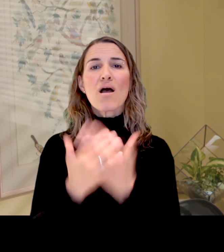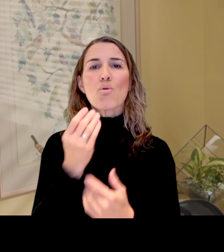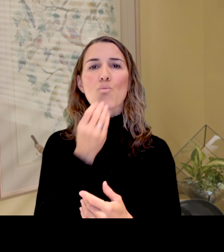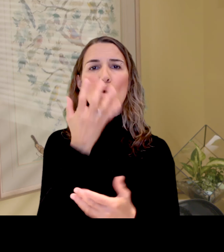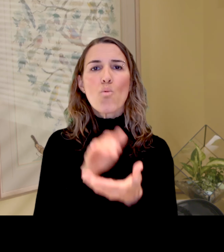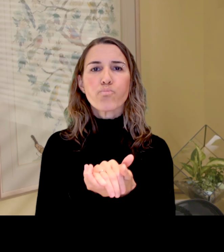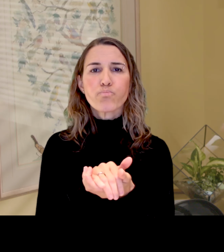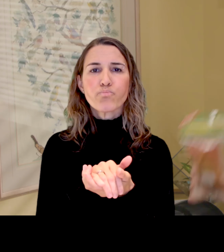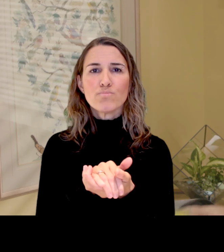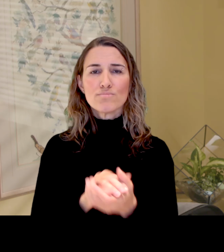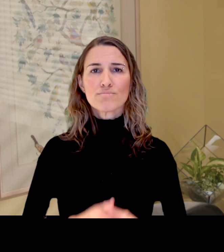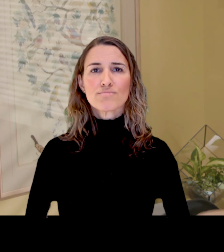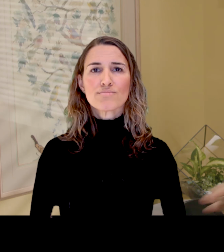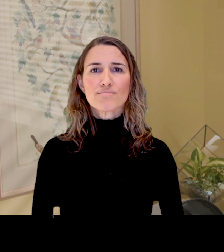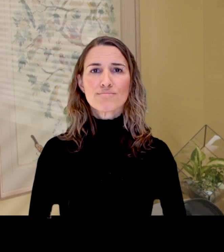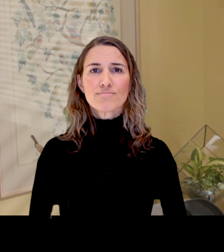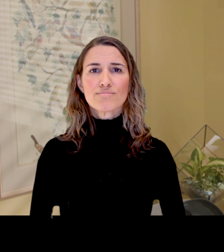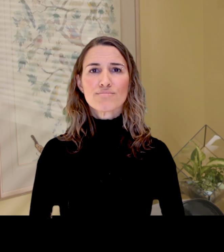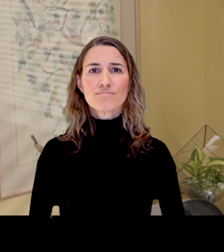hand warmers,